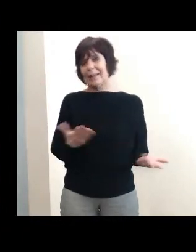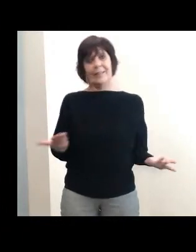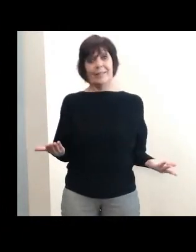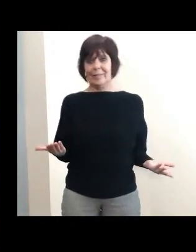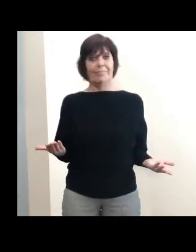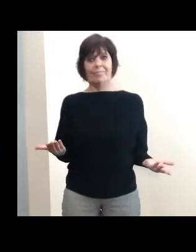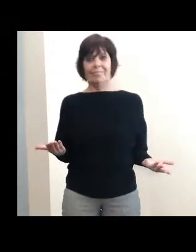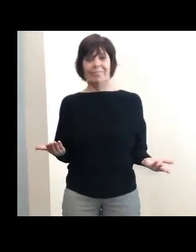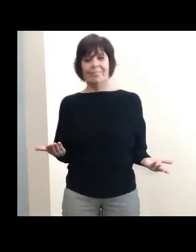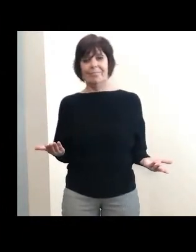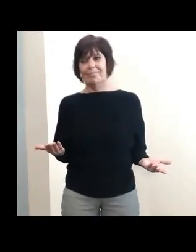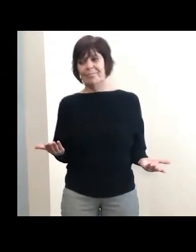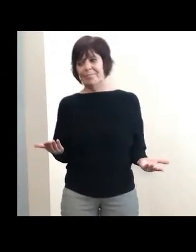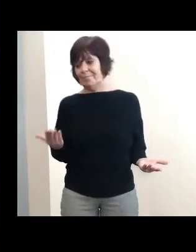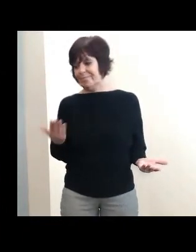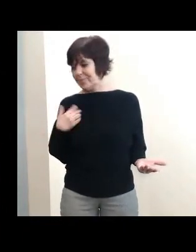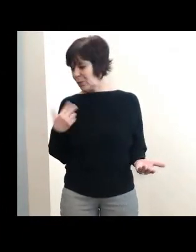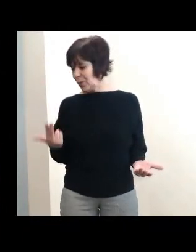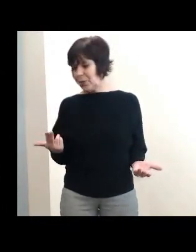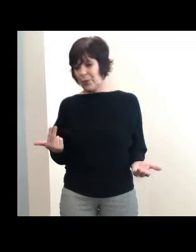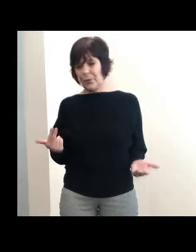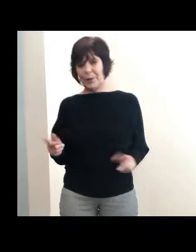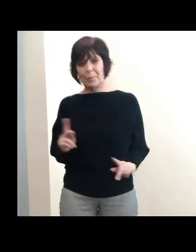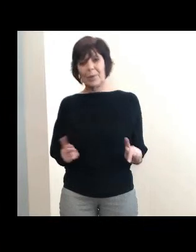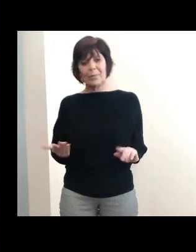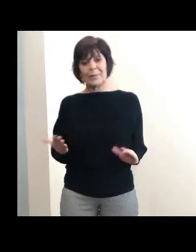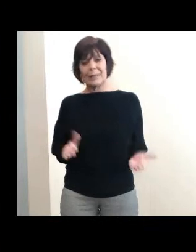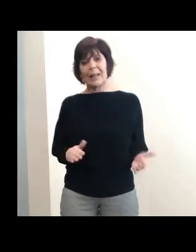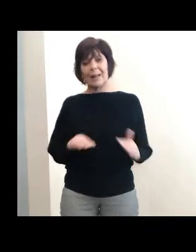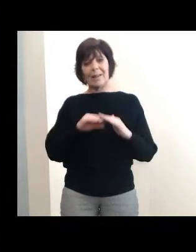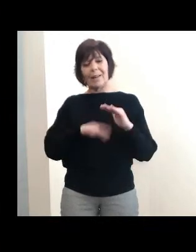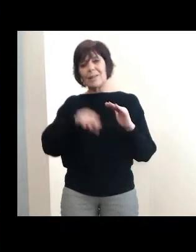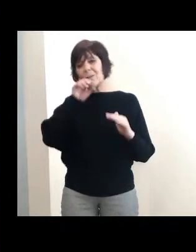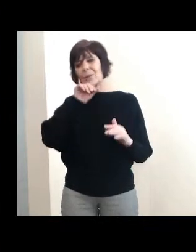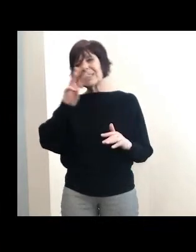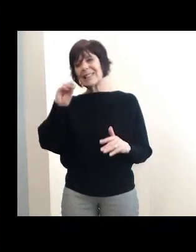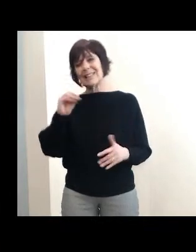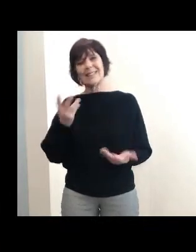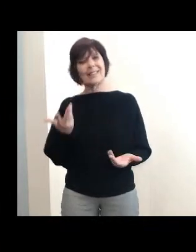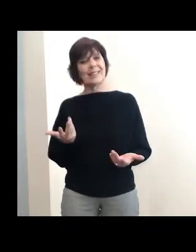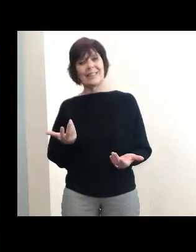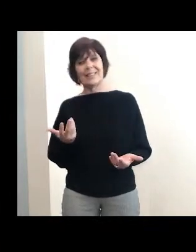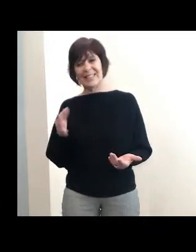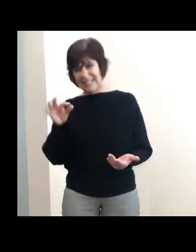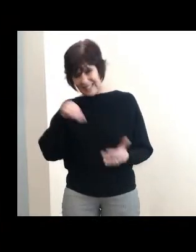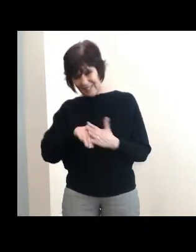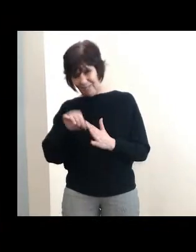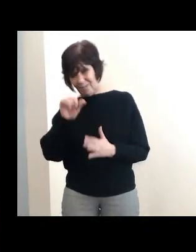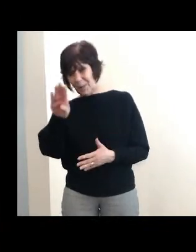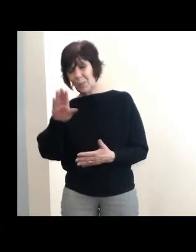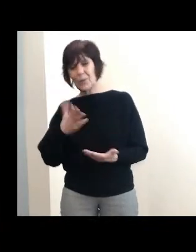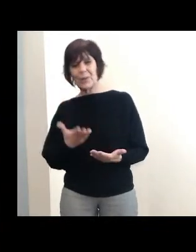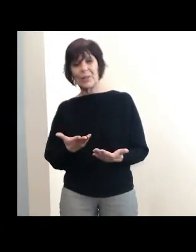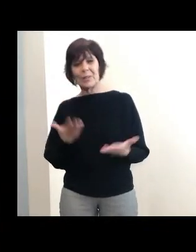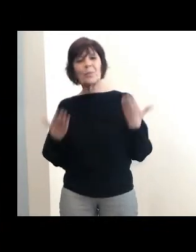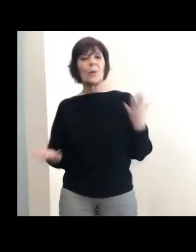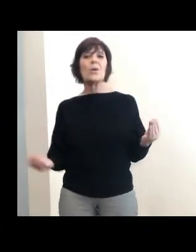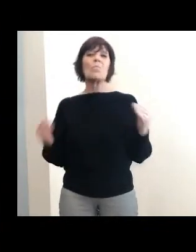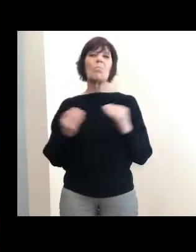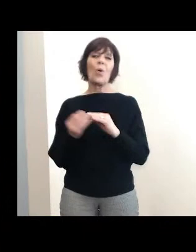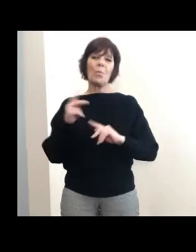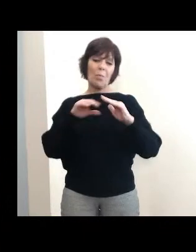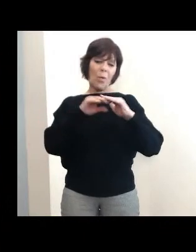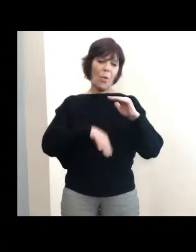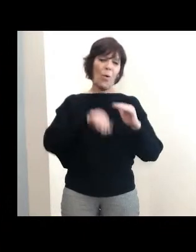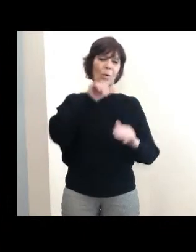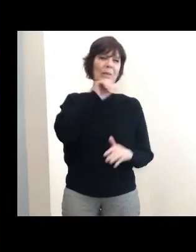I said 13 individuals die under the age of 60 just in the month of February alone. And we'll probably have more people under the age of